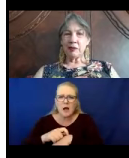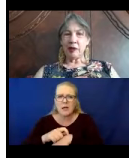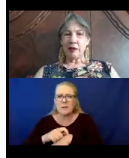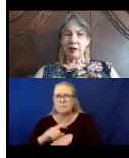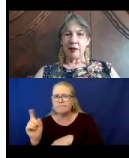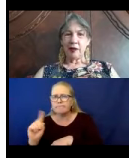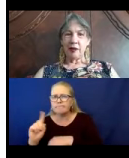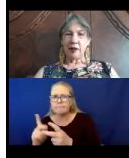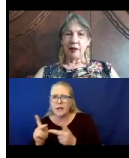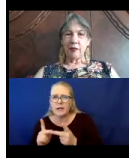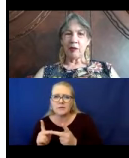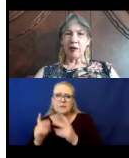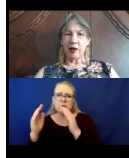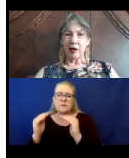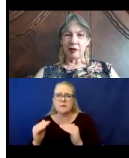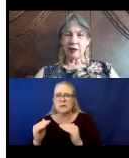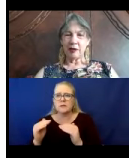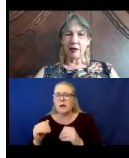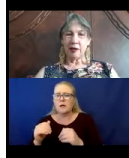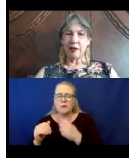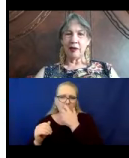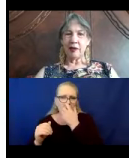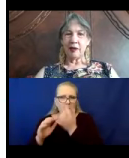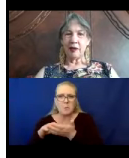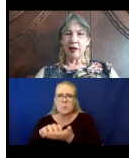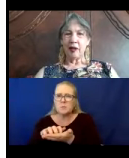Impaired judgment, memory loss.